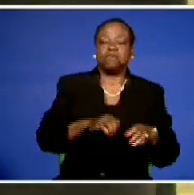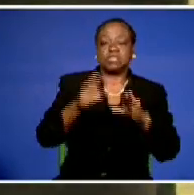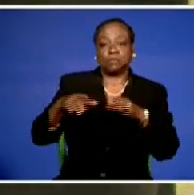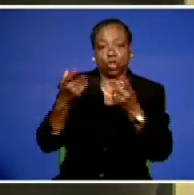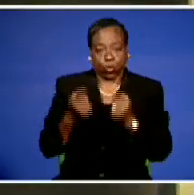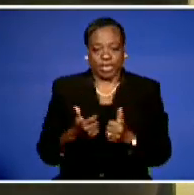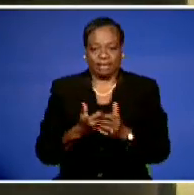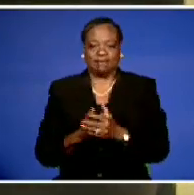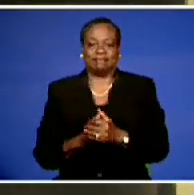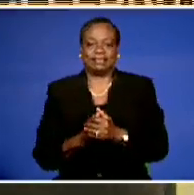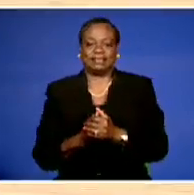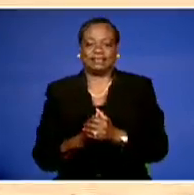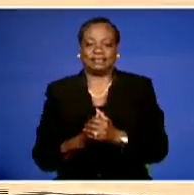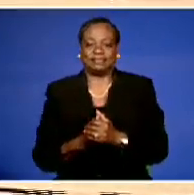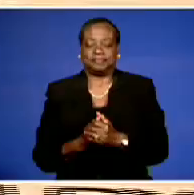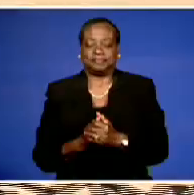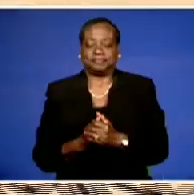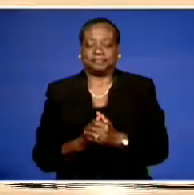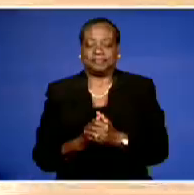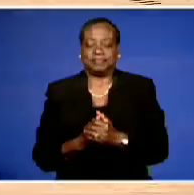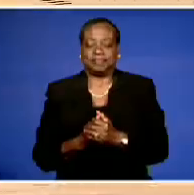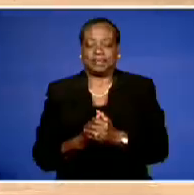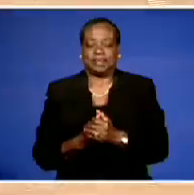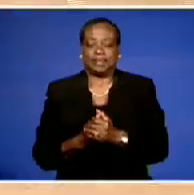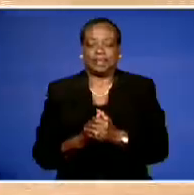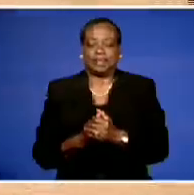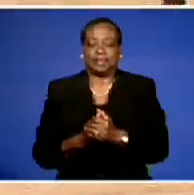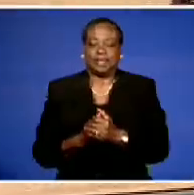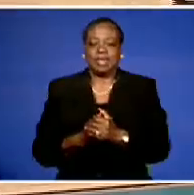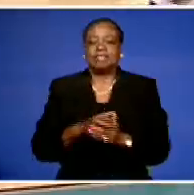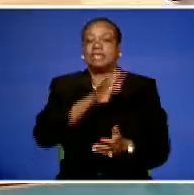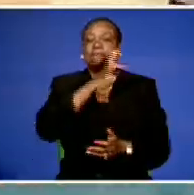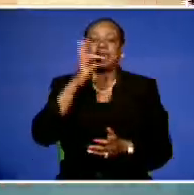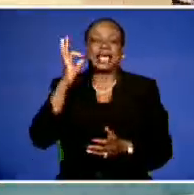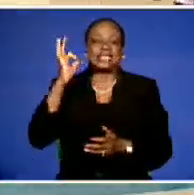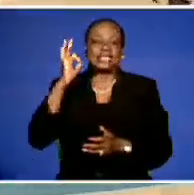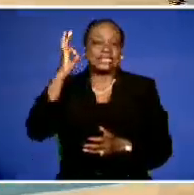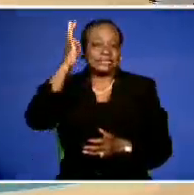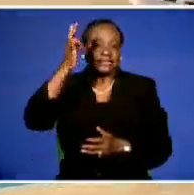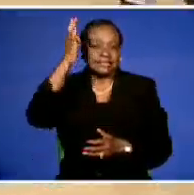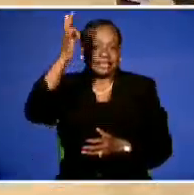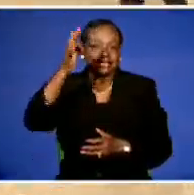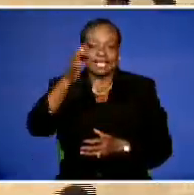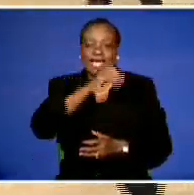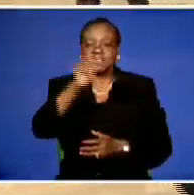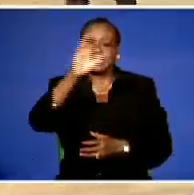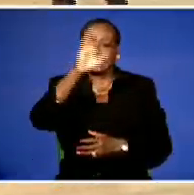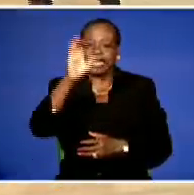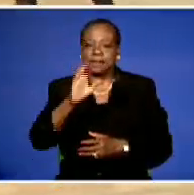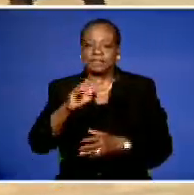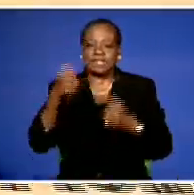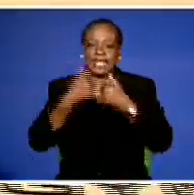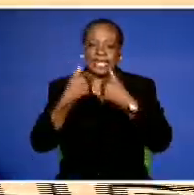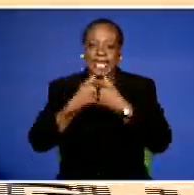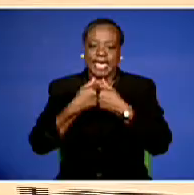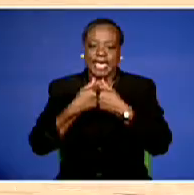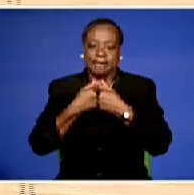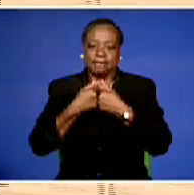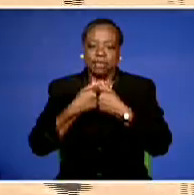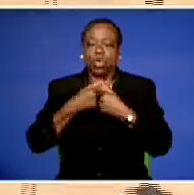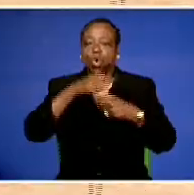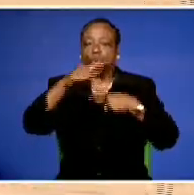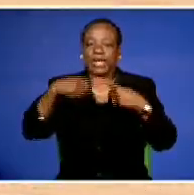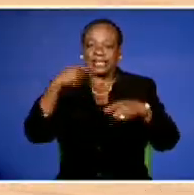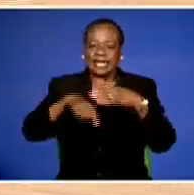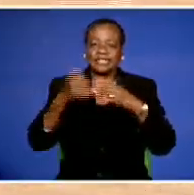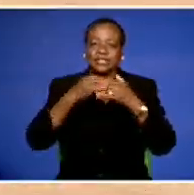ball. The much-anticipated Pastors versus Celebrities game went right down to the wire. In the end, it would